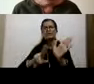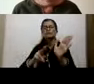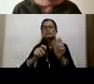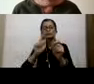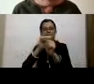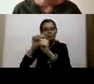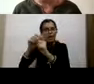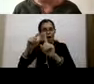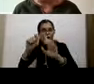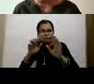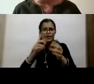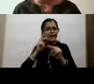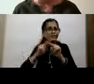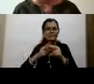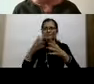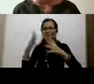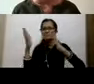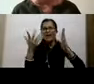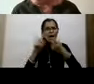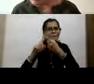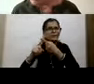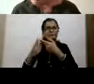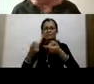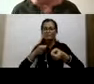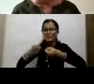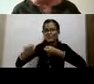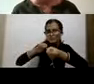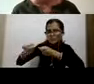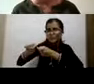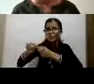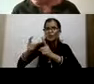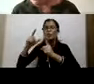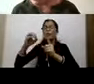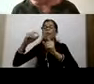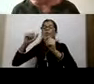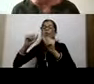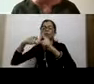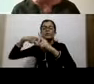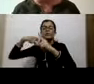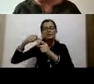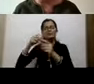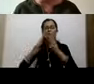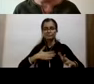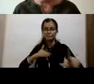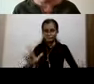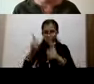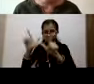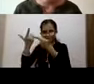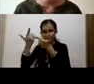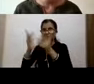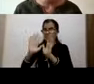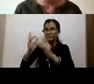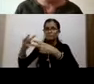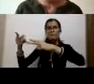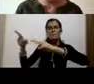once we controlled the lopping and the acorns came back on the oak trees, that attracted the bears back. And then, of course, as we